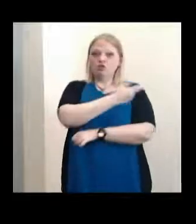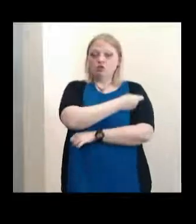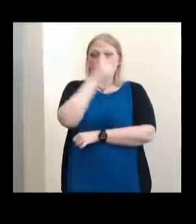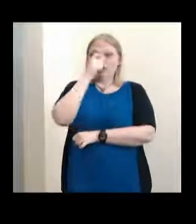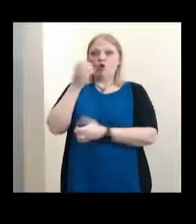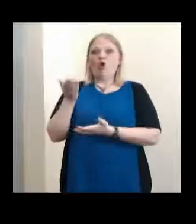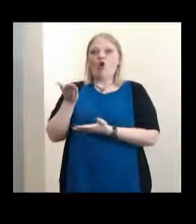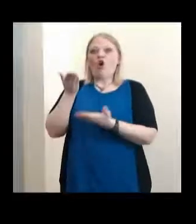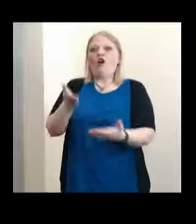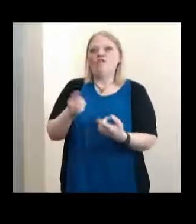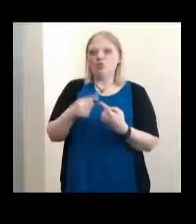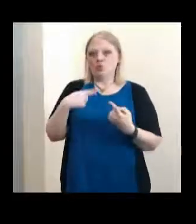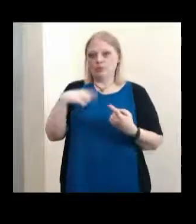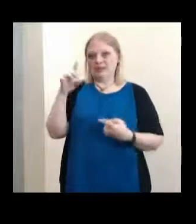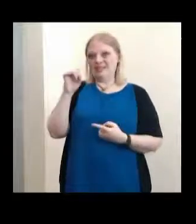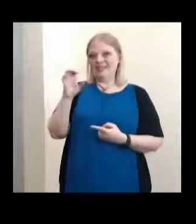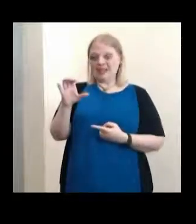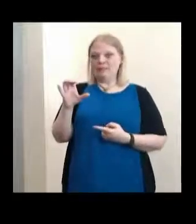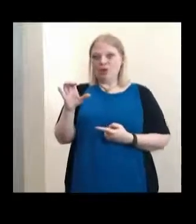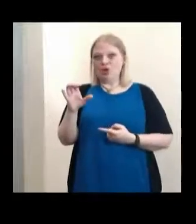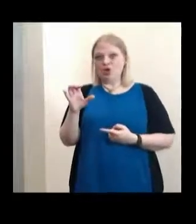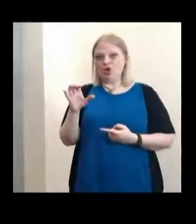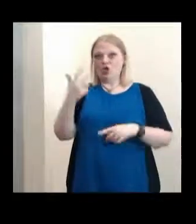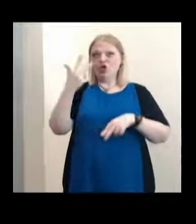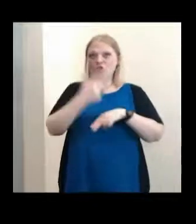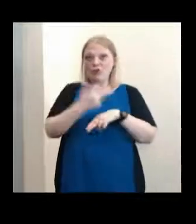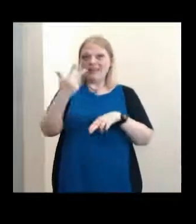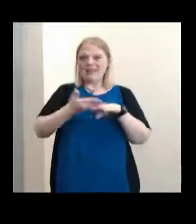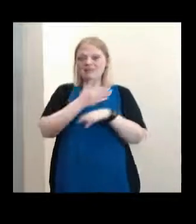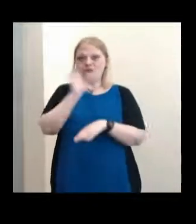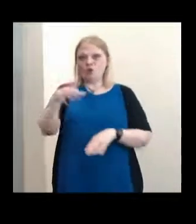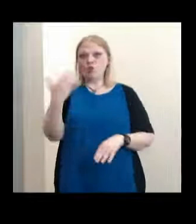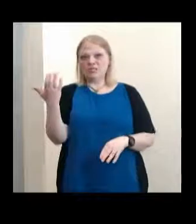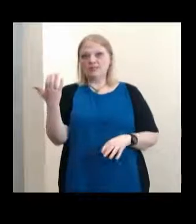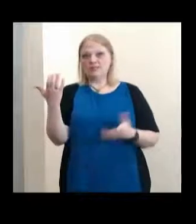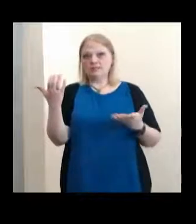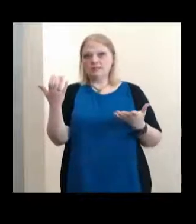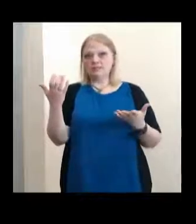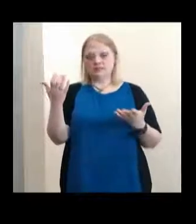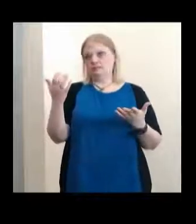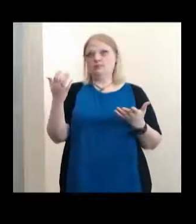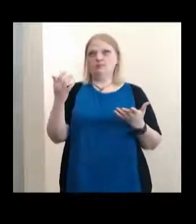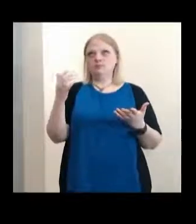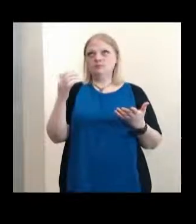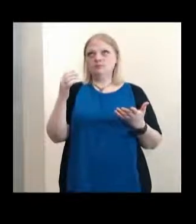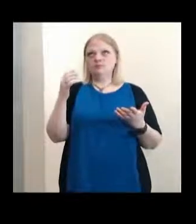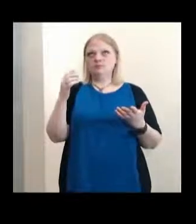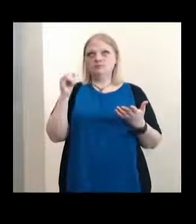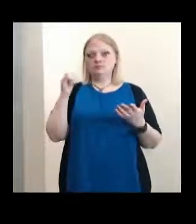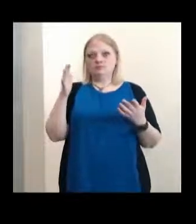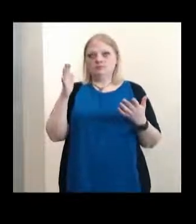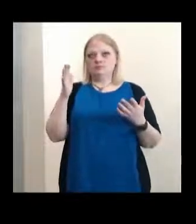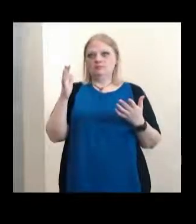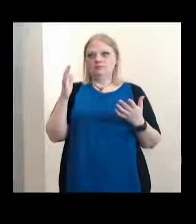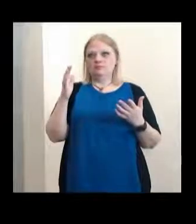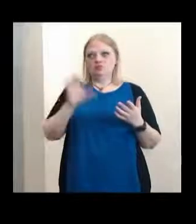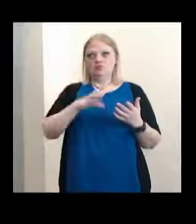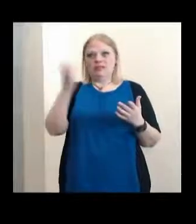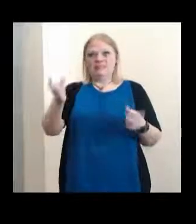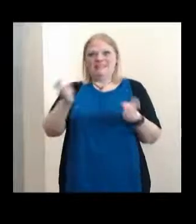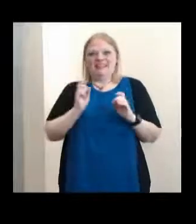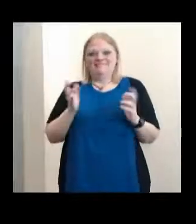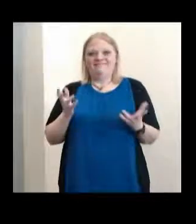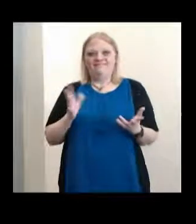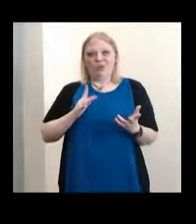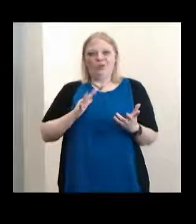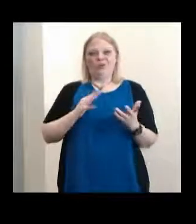offered to me in December, literally 3 days before Christmas. And I thought that was the biggest Christmas gift I could receive. I